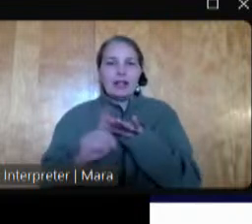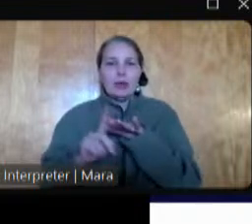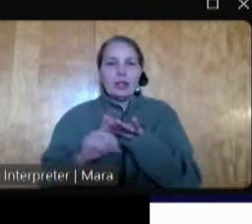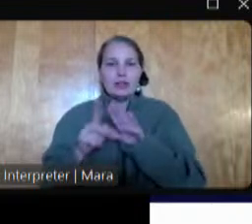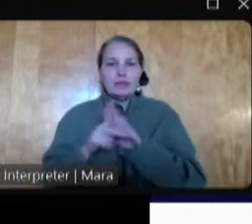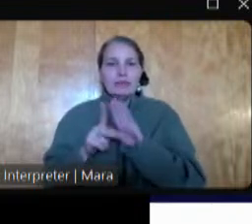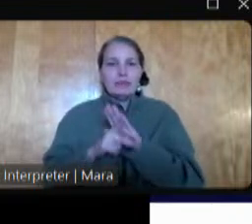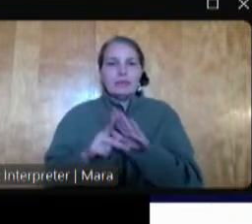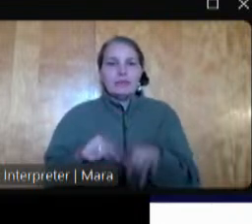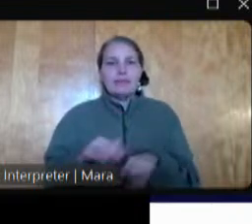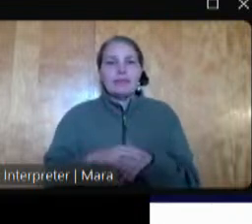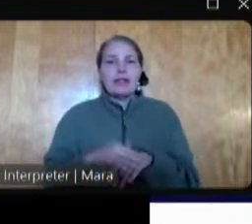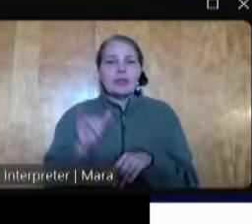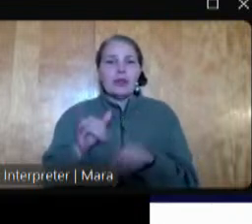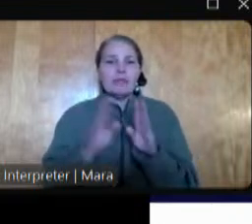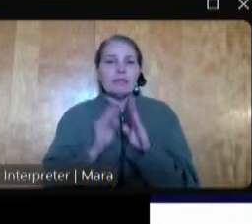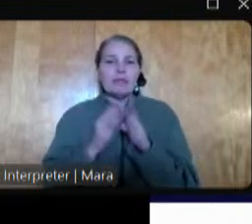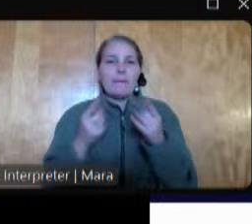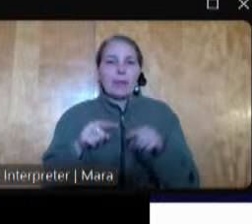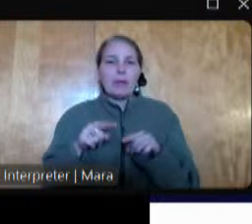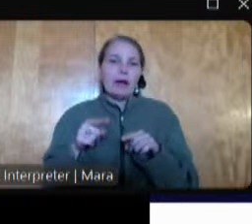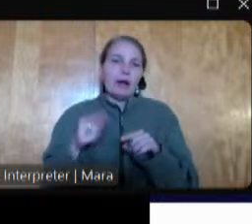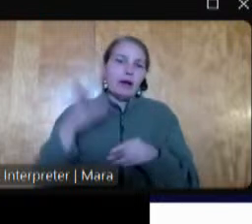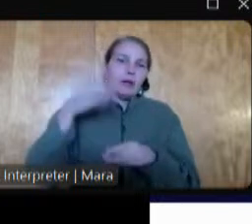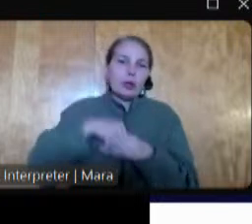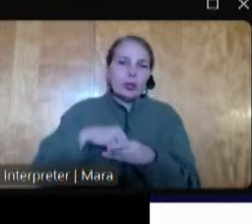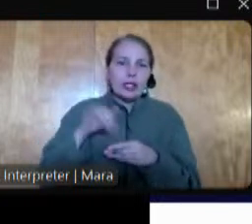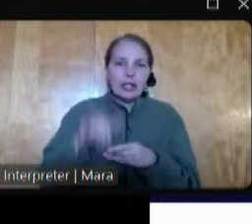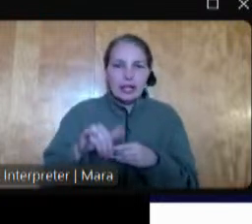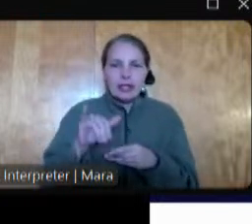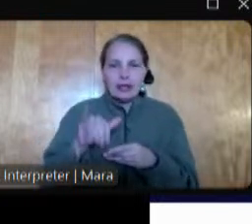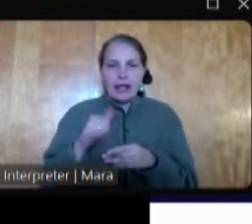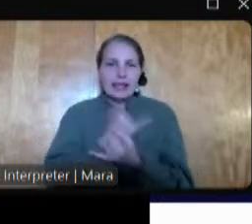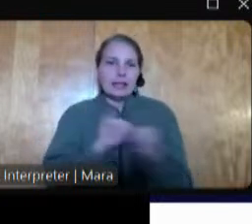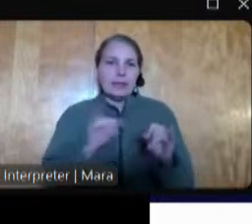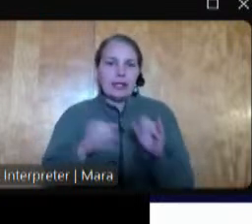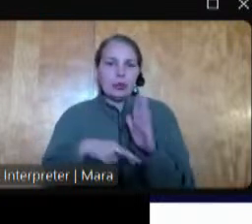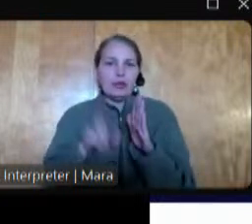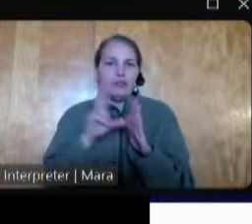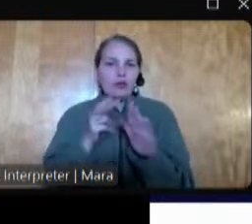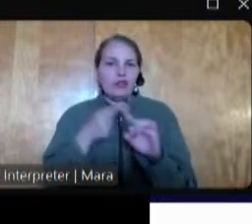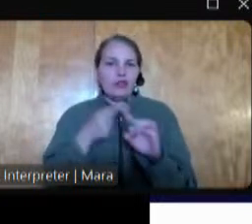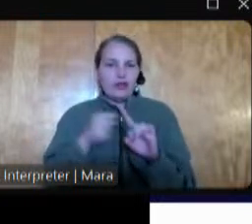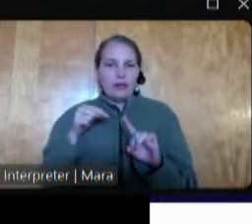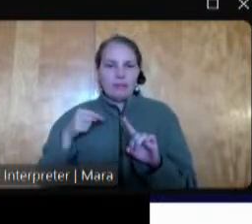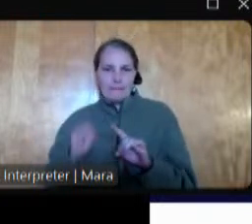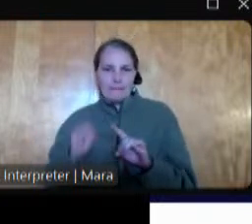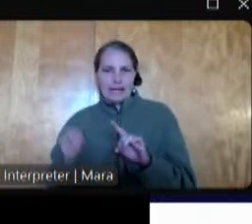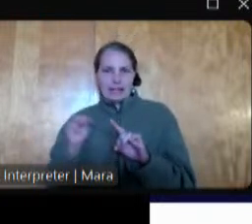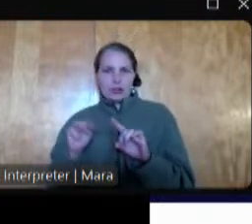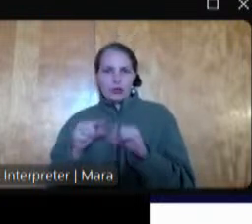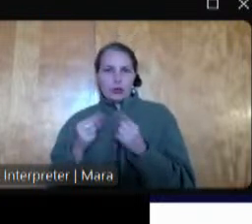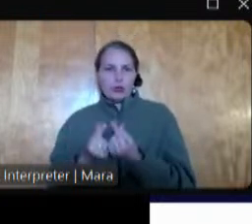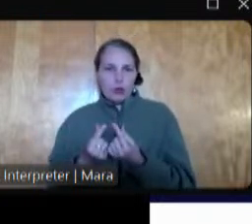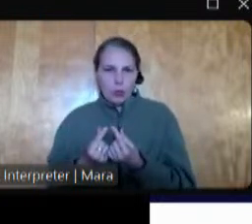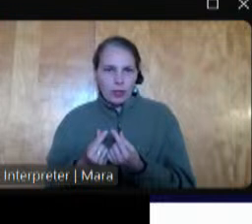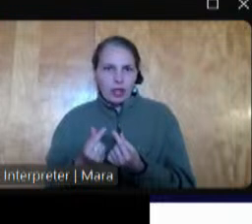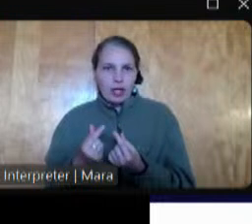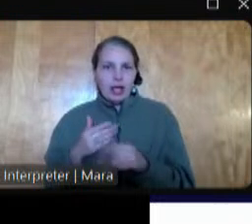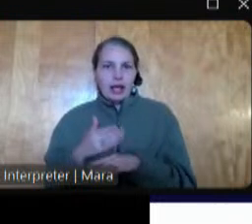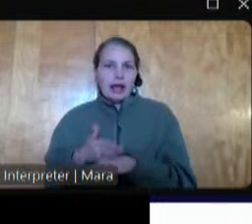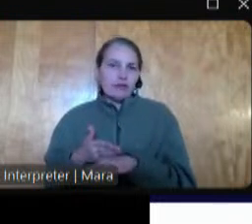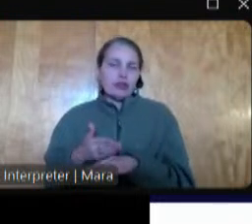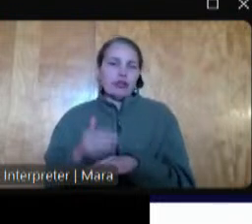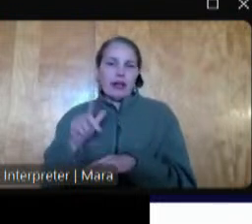our McChrystal Group team is conducting after being retained by Los Angeles County to assess emergency alert and